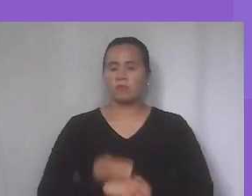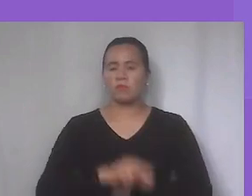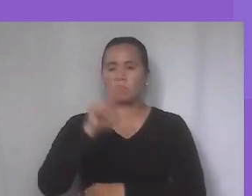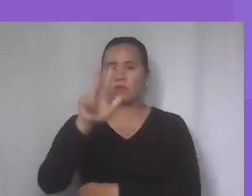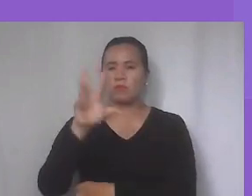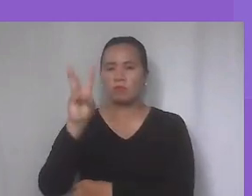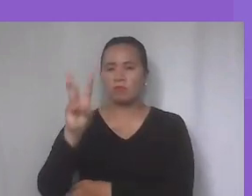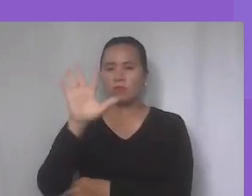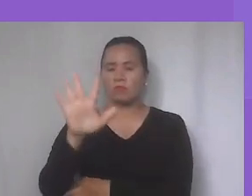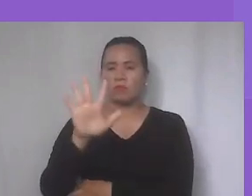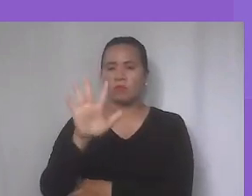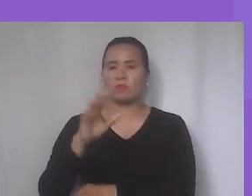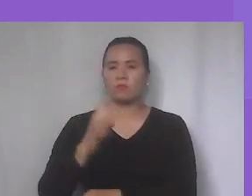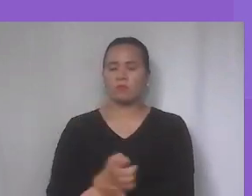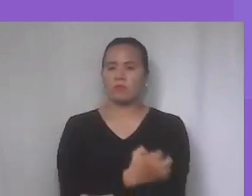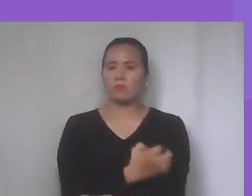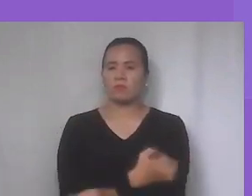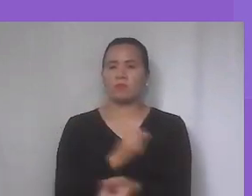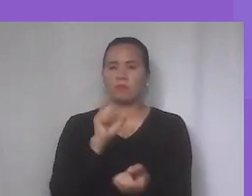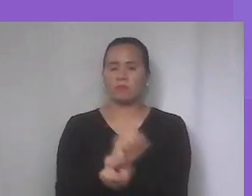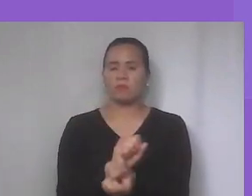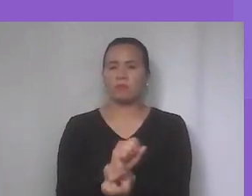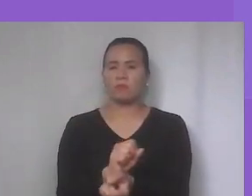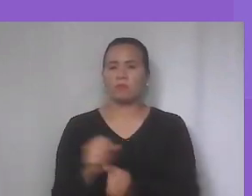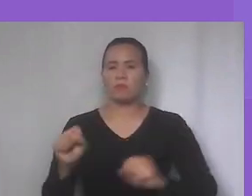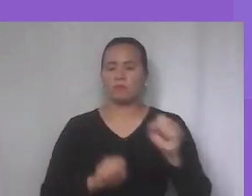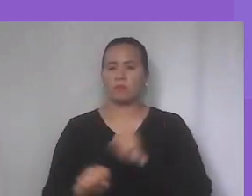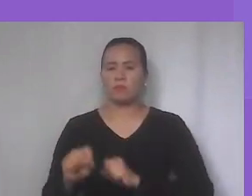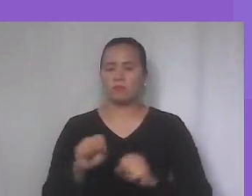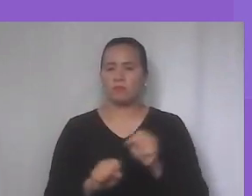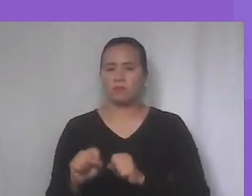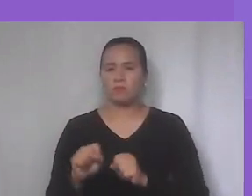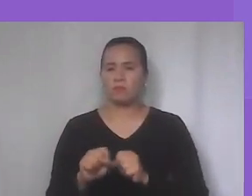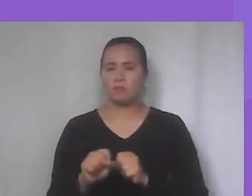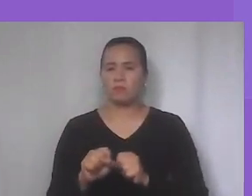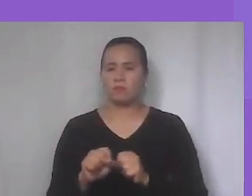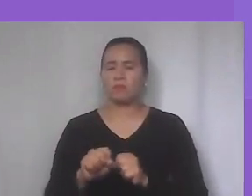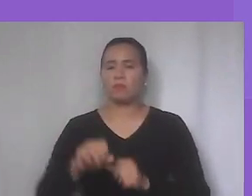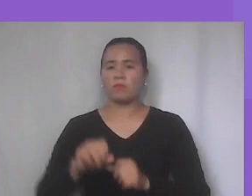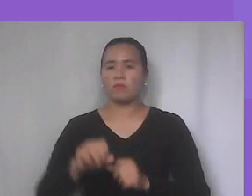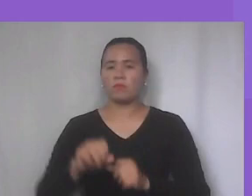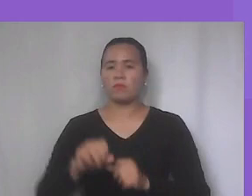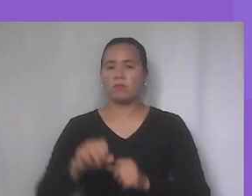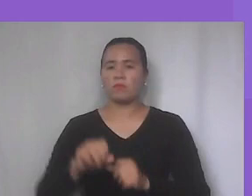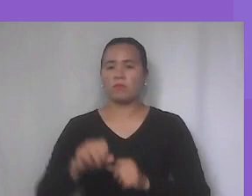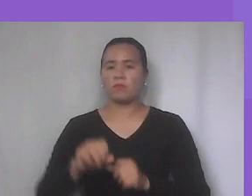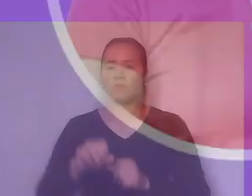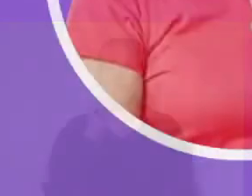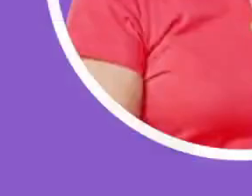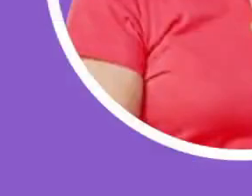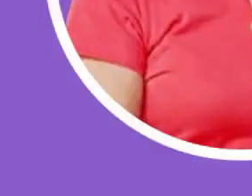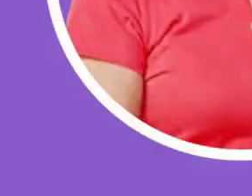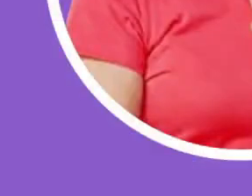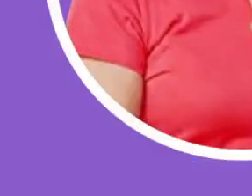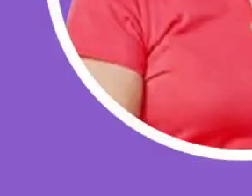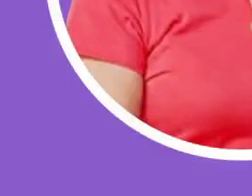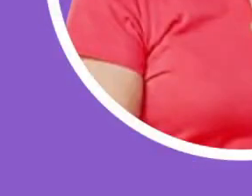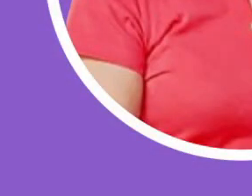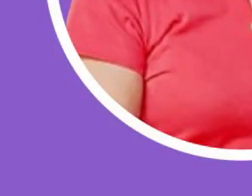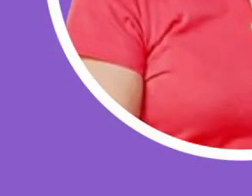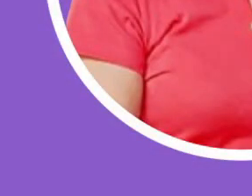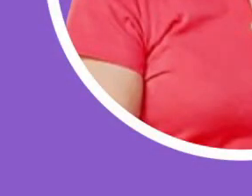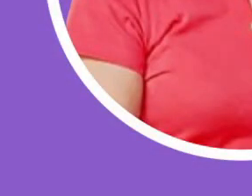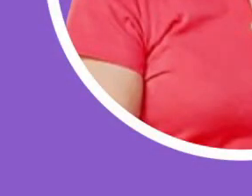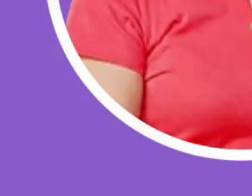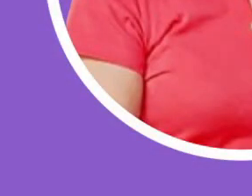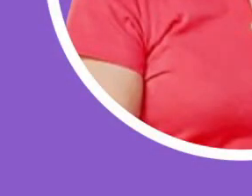External Trainers of DepEd National in Office 365 Empowerment Workshop, since 2018. Without further